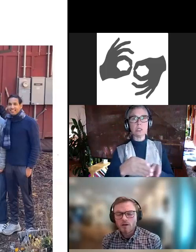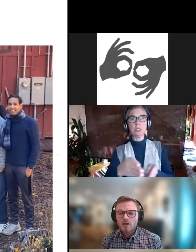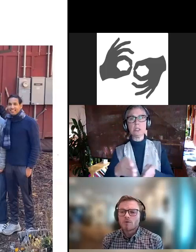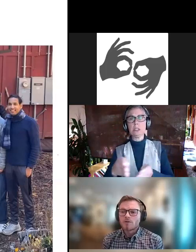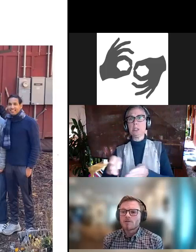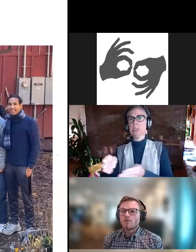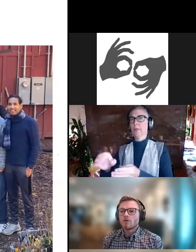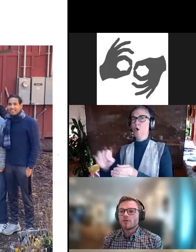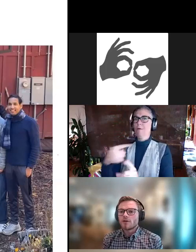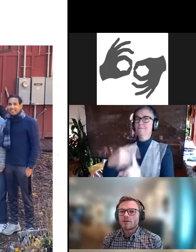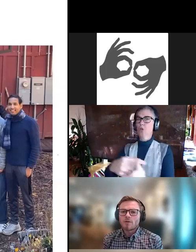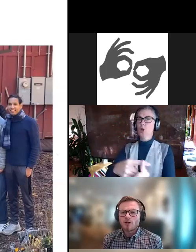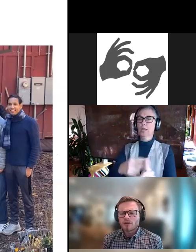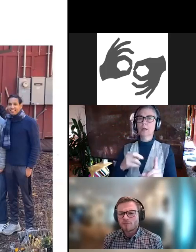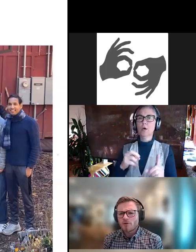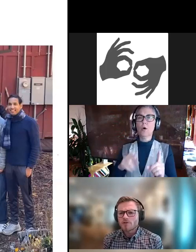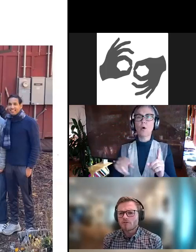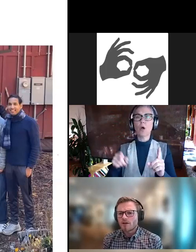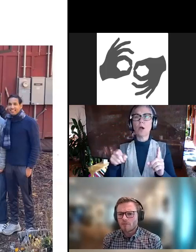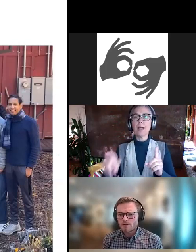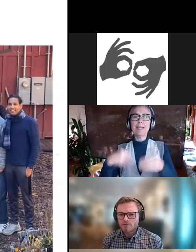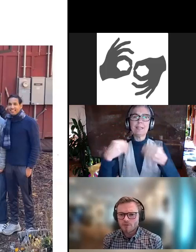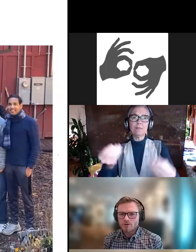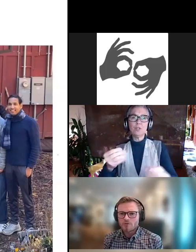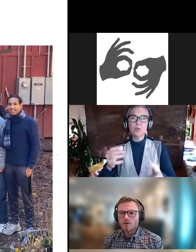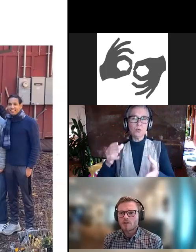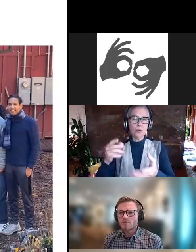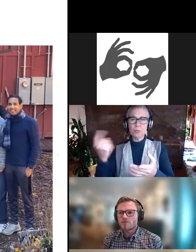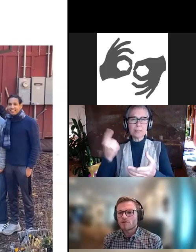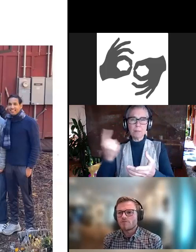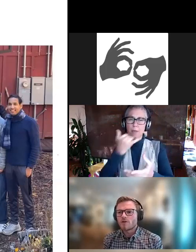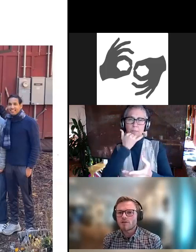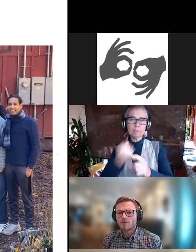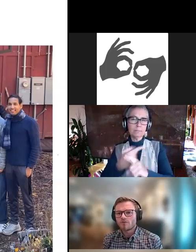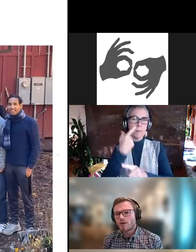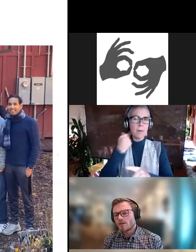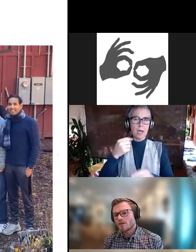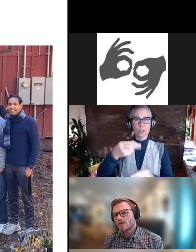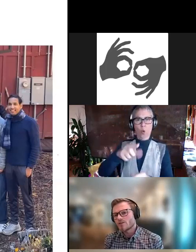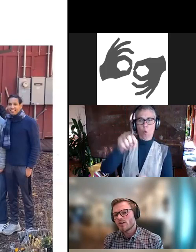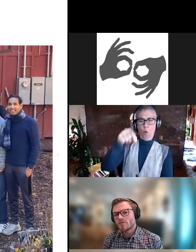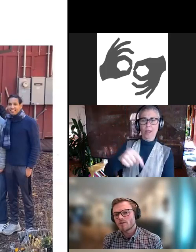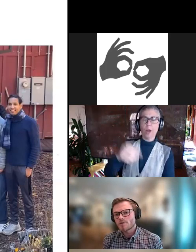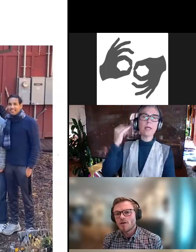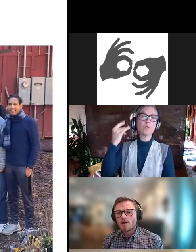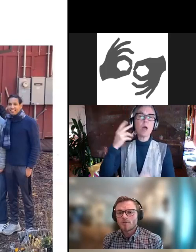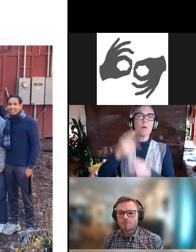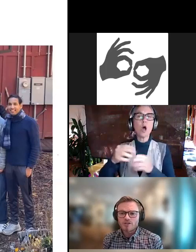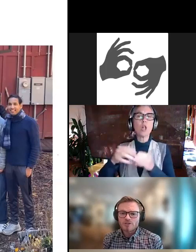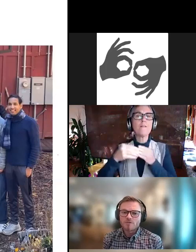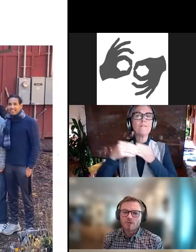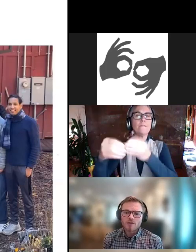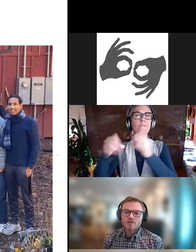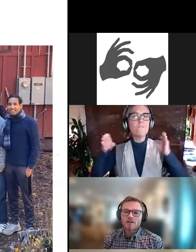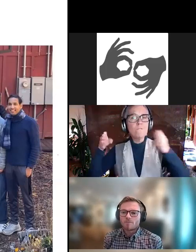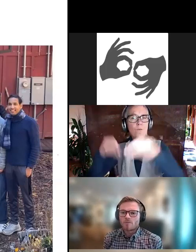would because there's a hole in there. That's why we called it focus training, because really what you're doing is you're just focusing your training data collection efforts on the